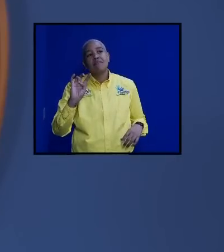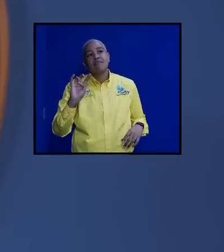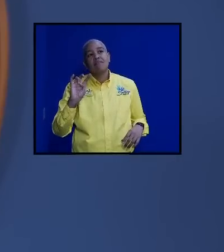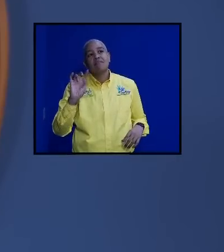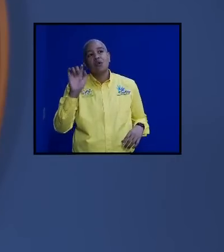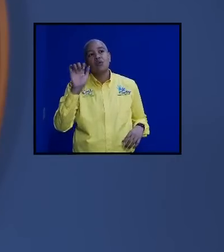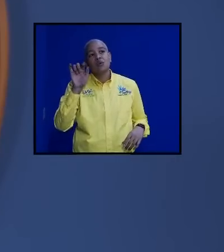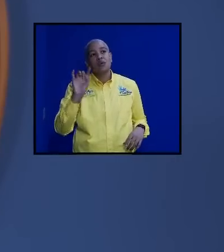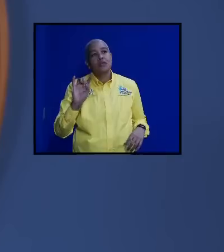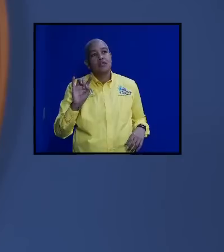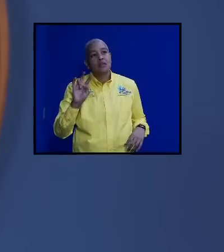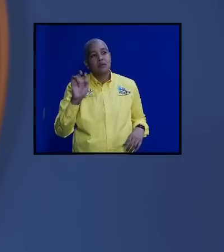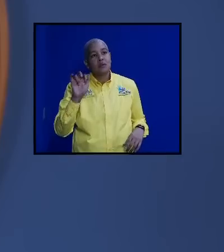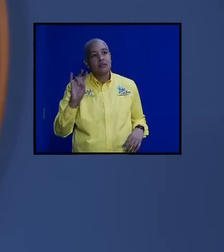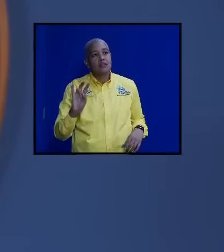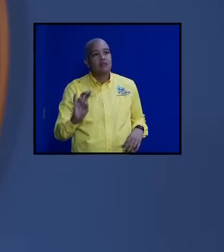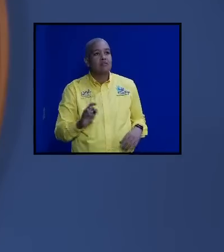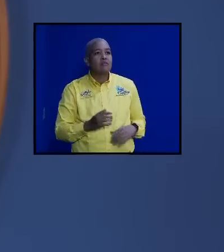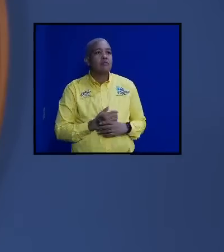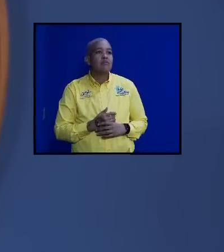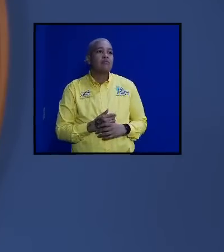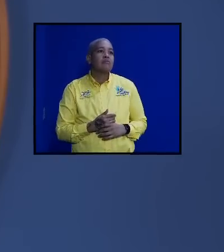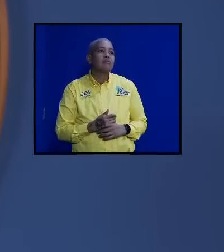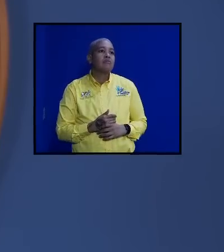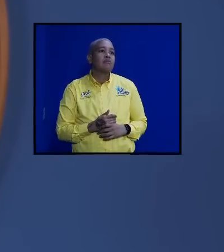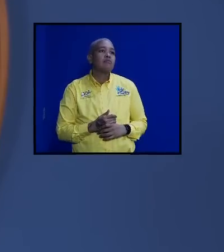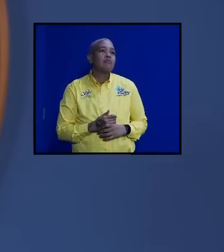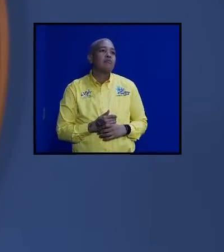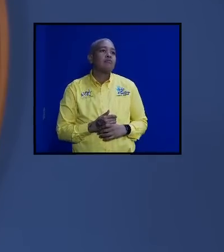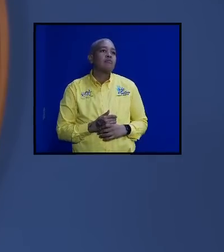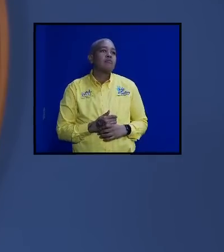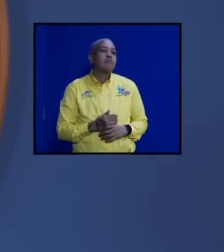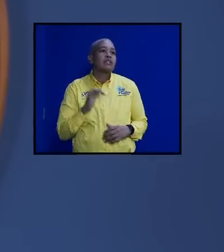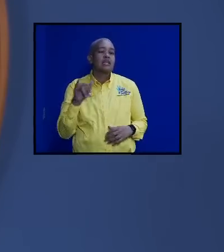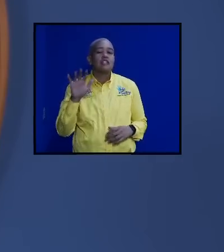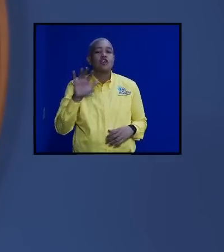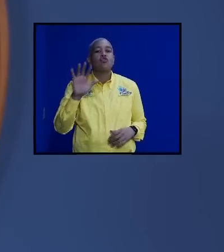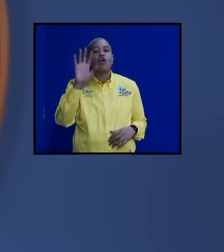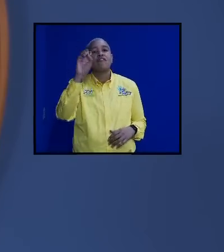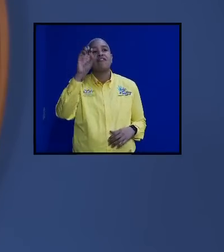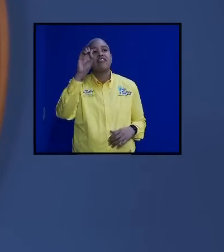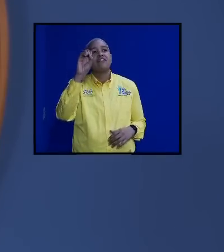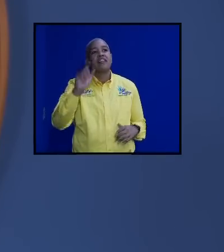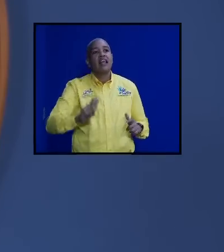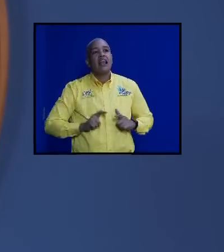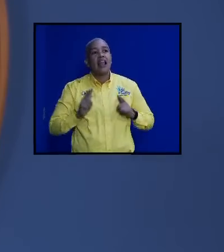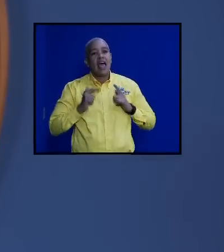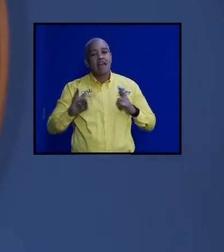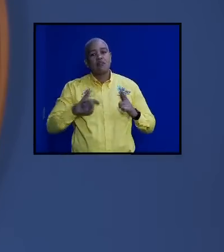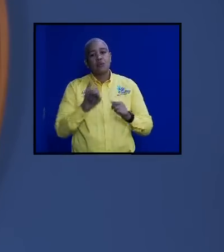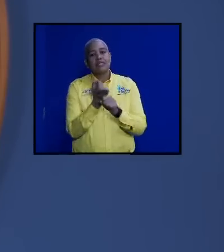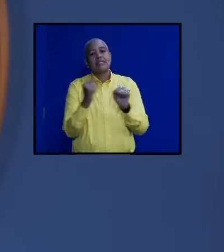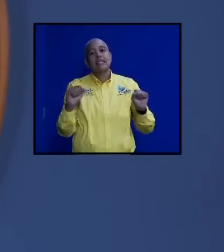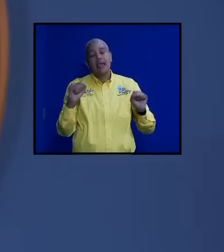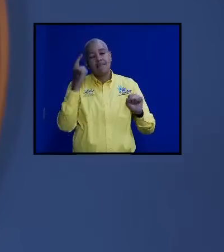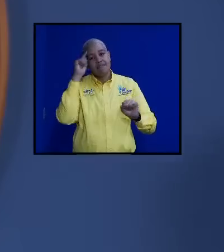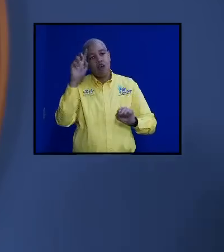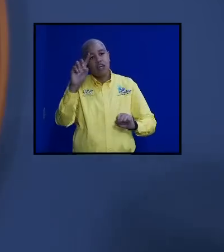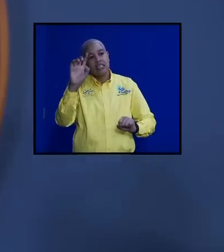this year. How many lives that worked out? That's about 50 plus lives just for December. Yeah.